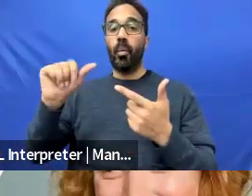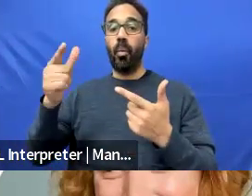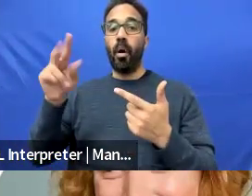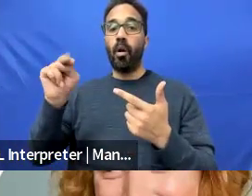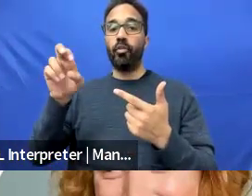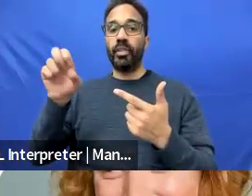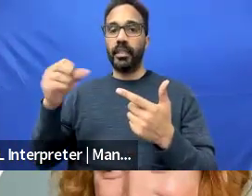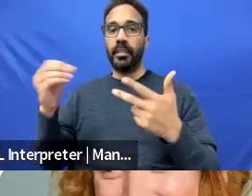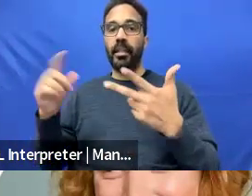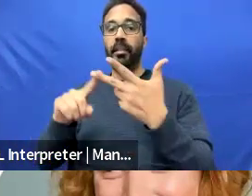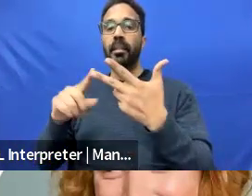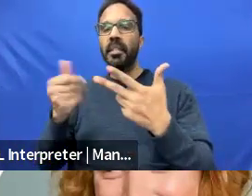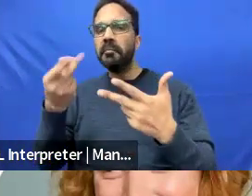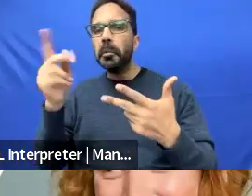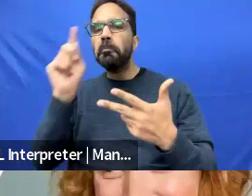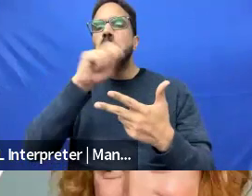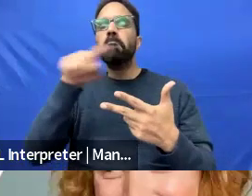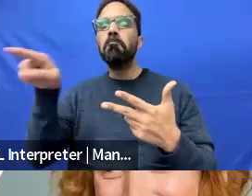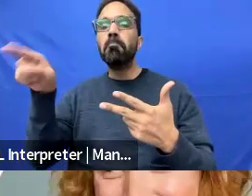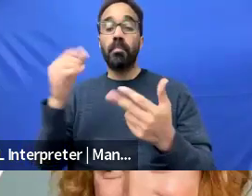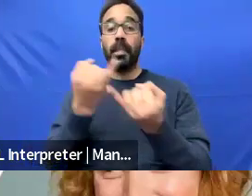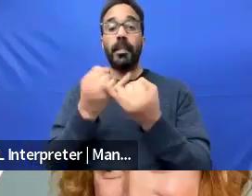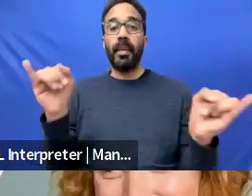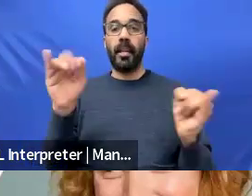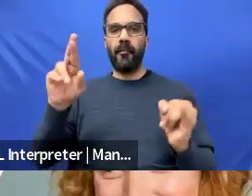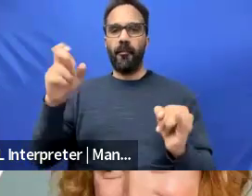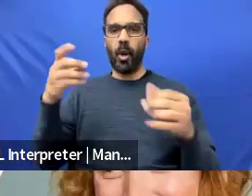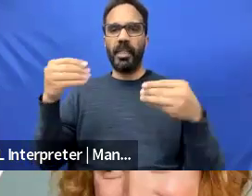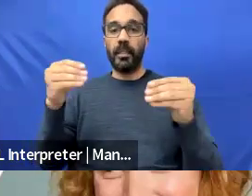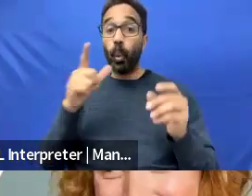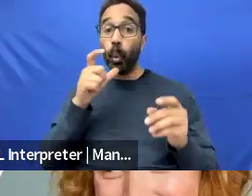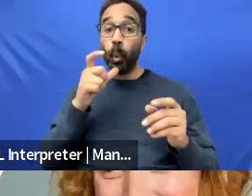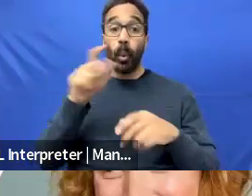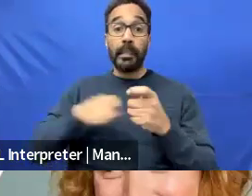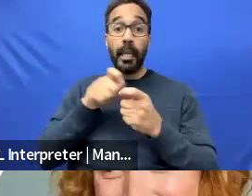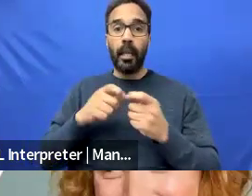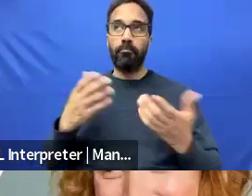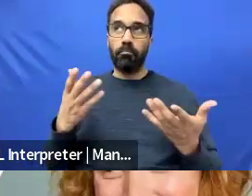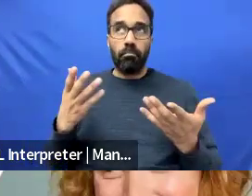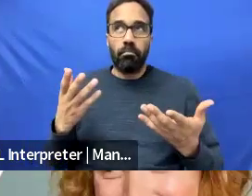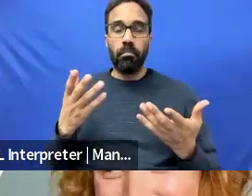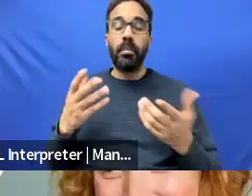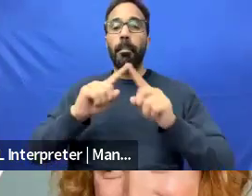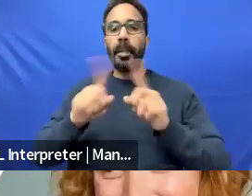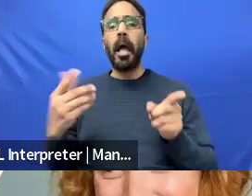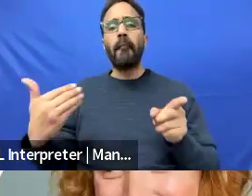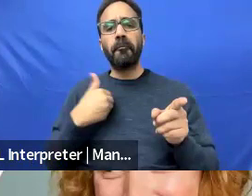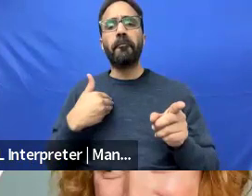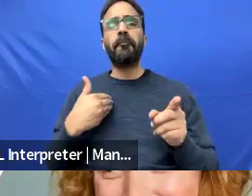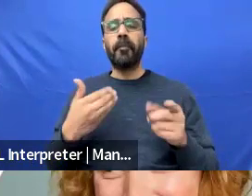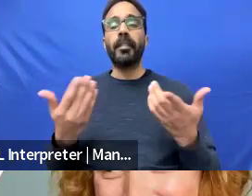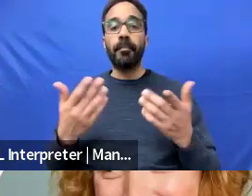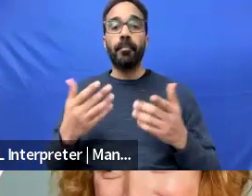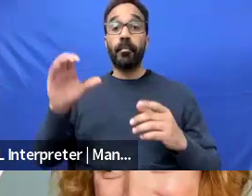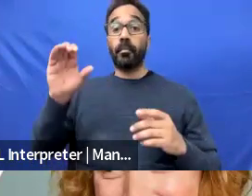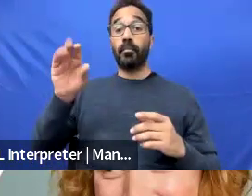independent pharmacies. I can't speak for who those pharmacies are off the top of my head, but I will say that the CVS and